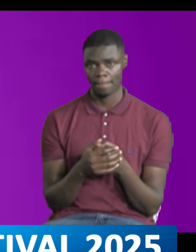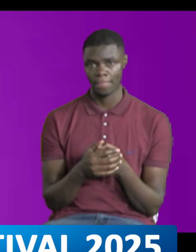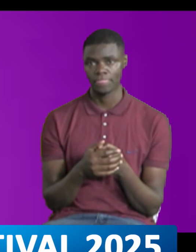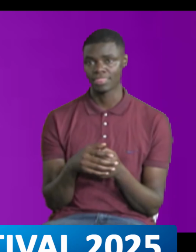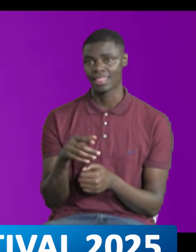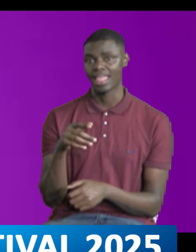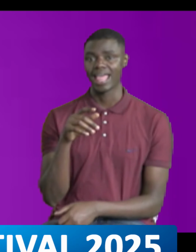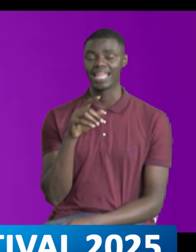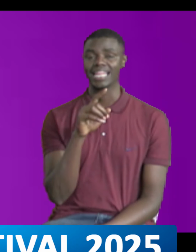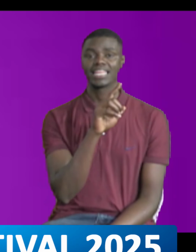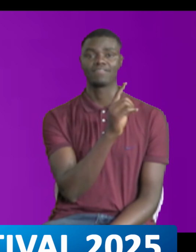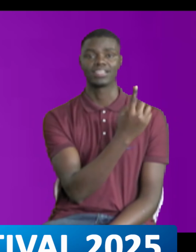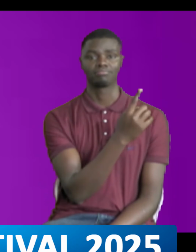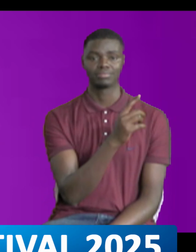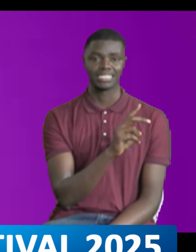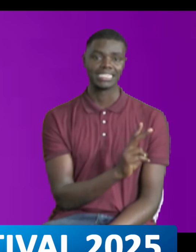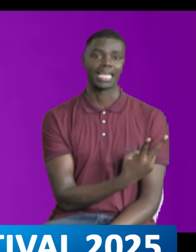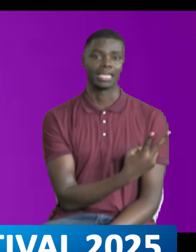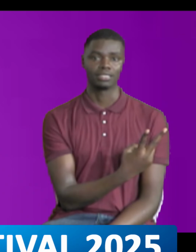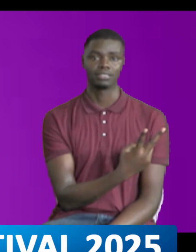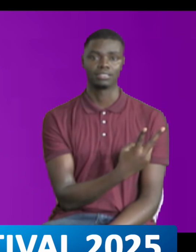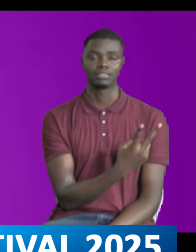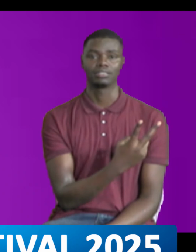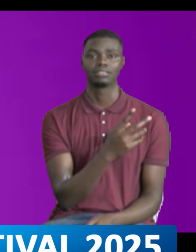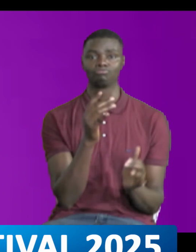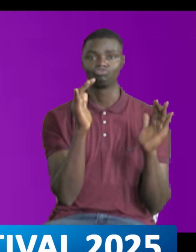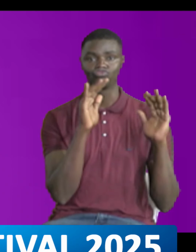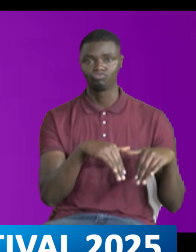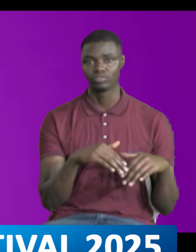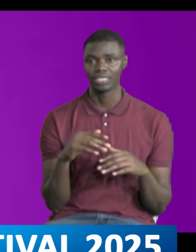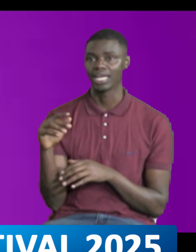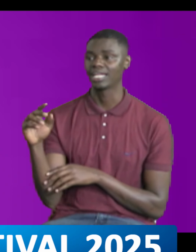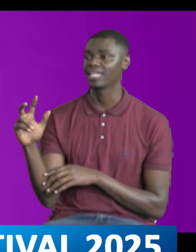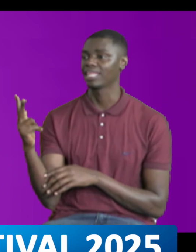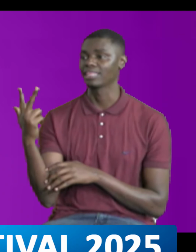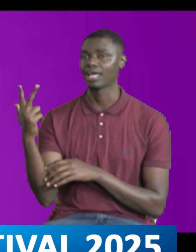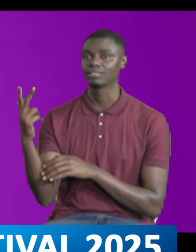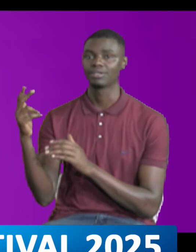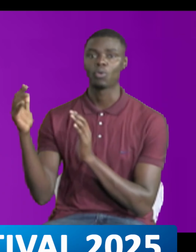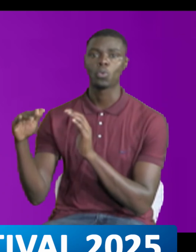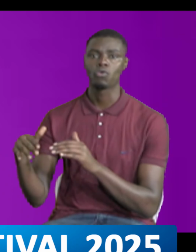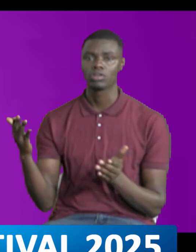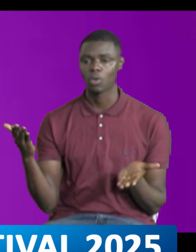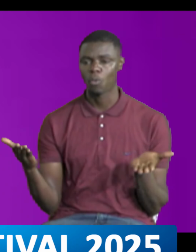this edition and the previous two editions, paint a picture for us. How